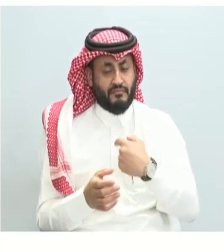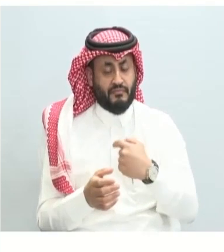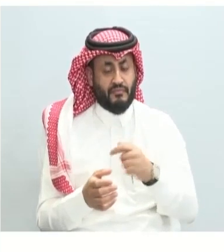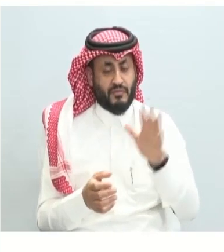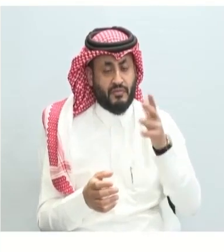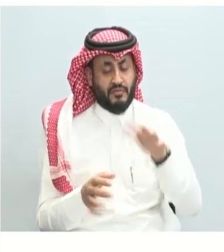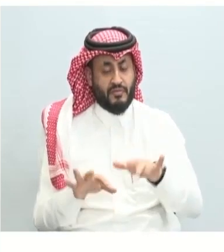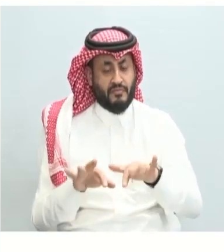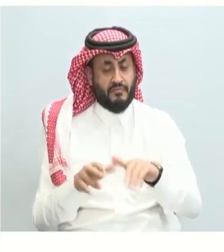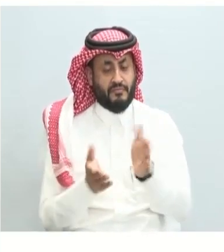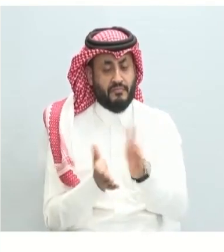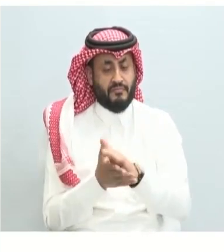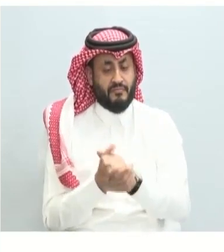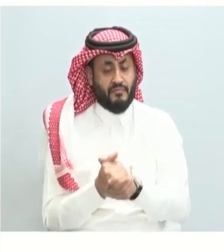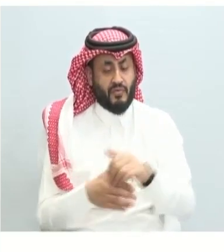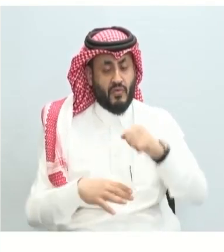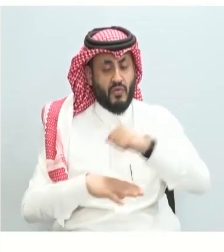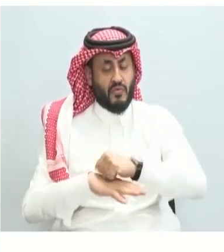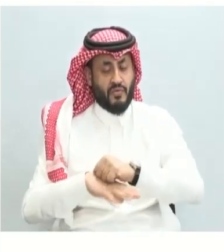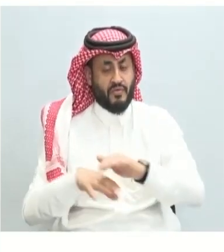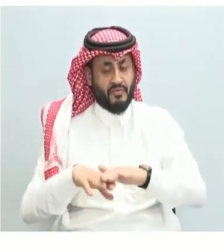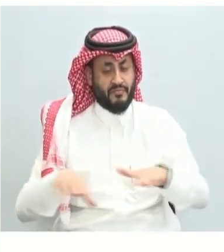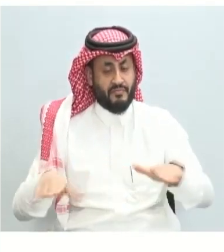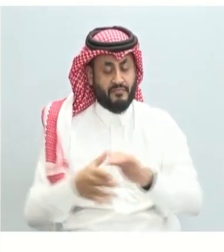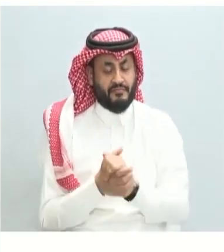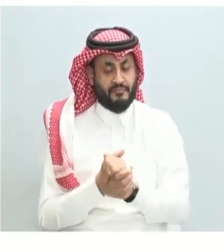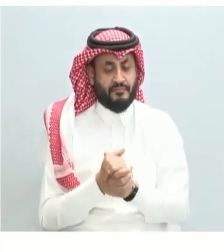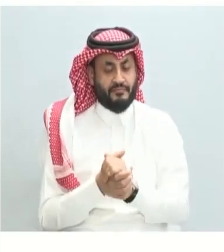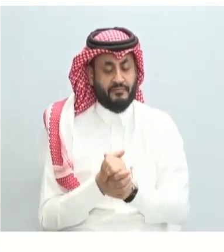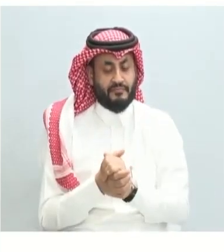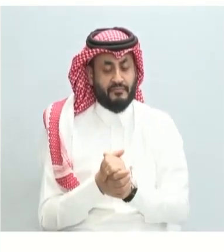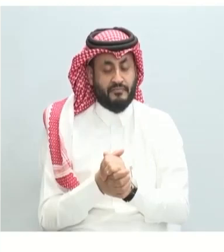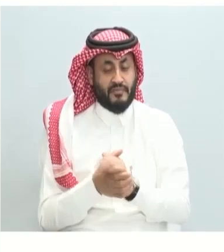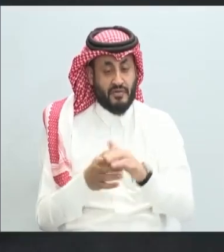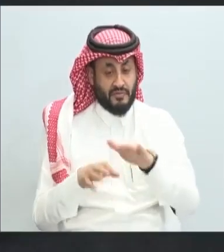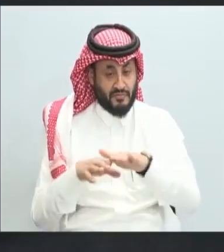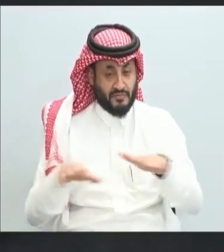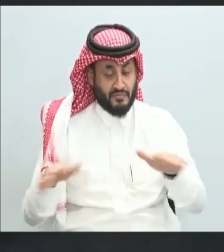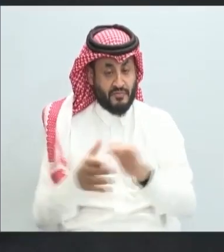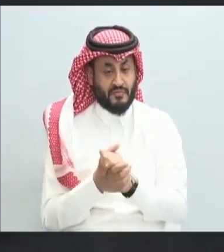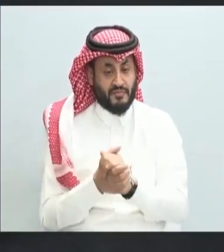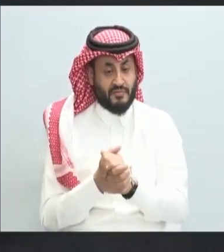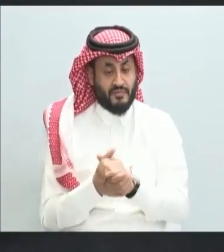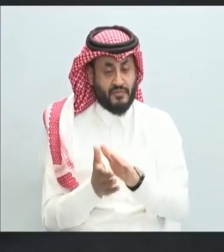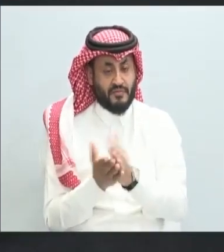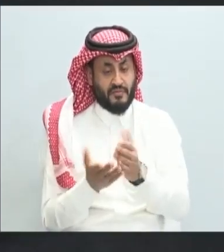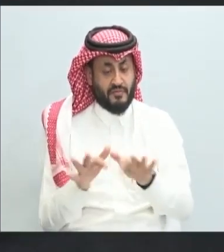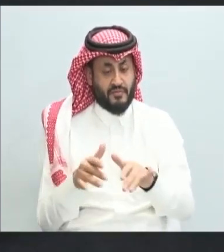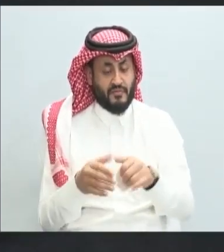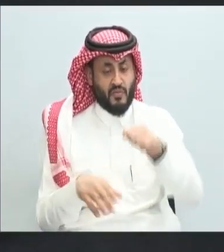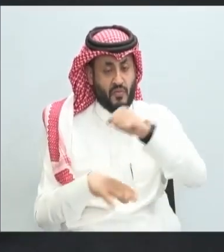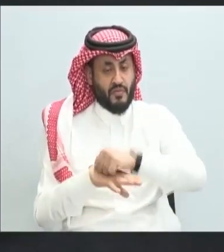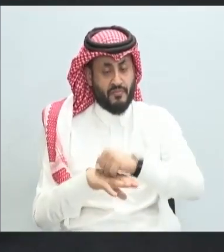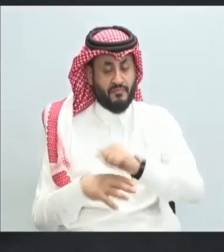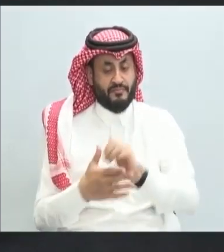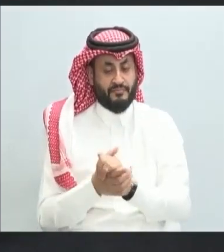my new laptop is on the desk. So there is a desk and his laptop is on